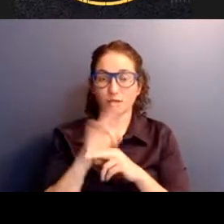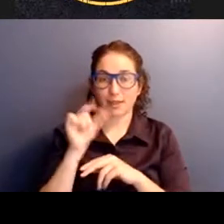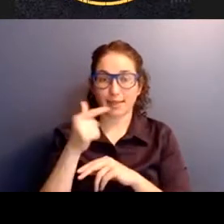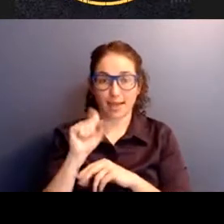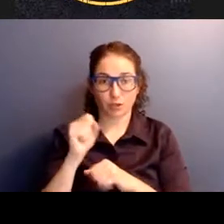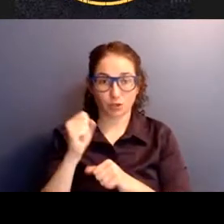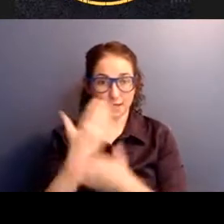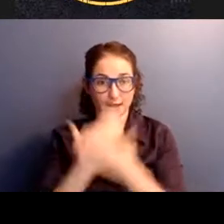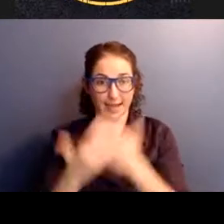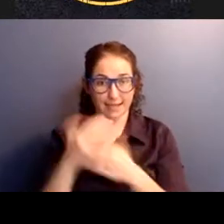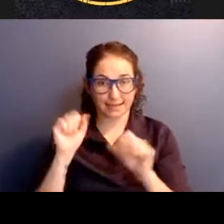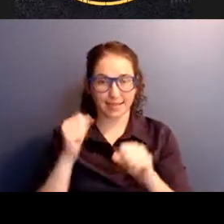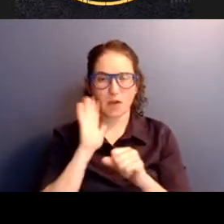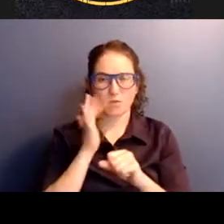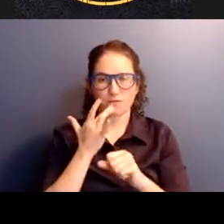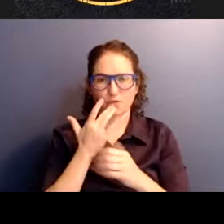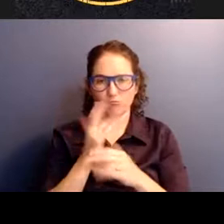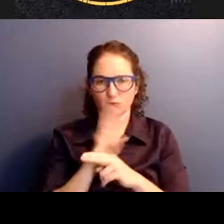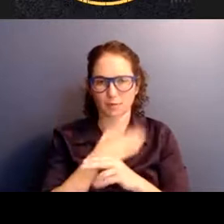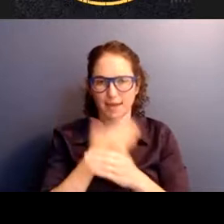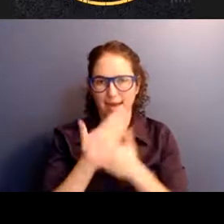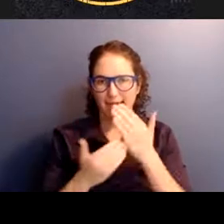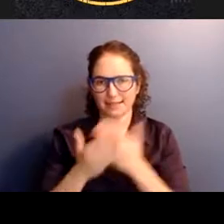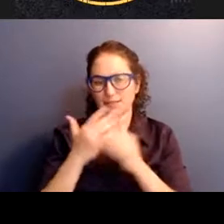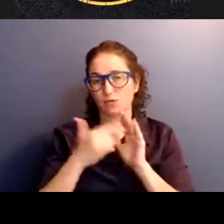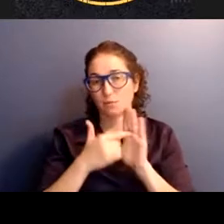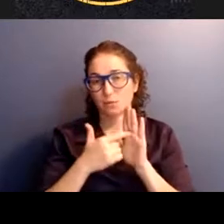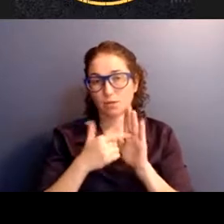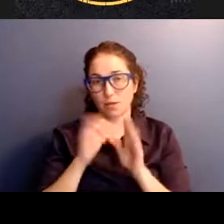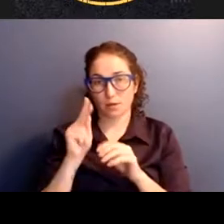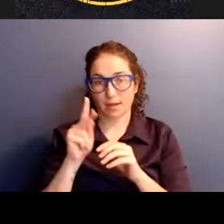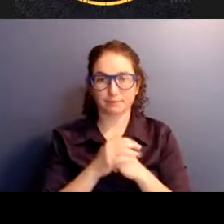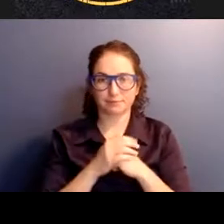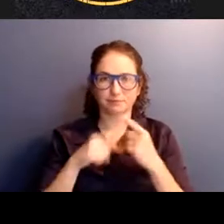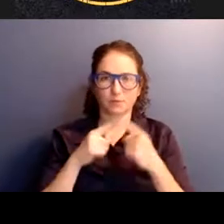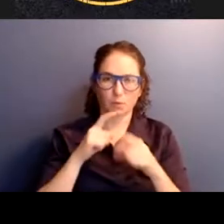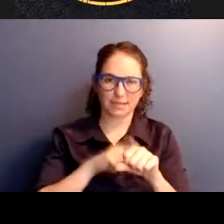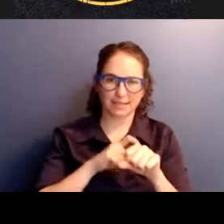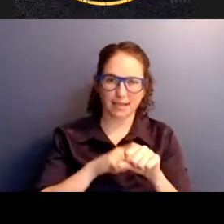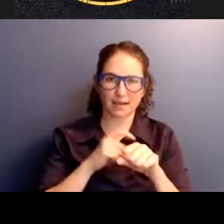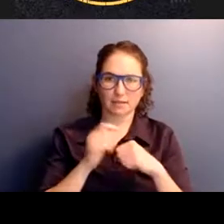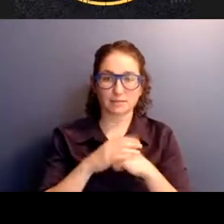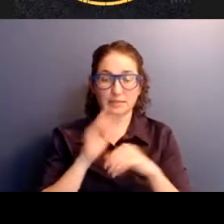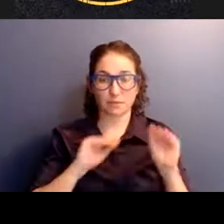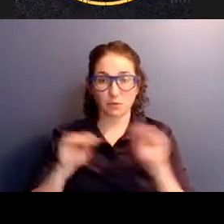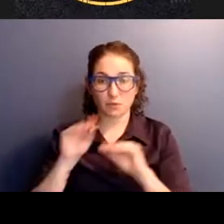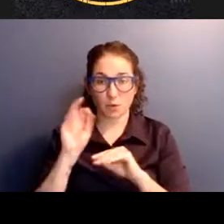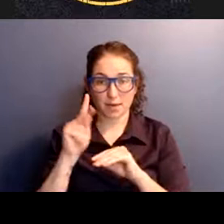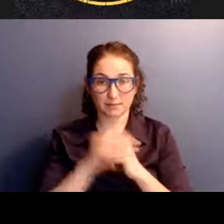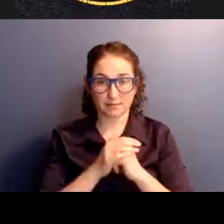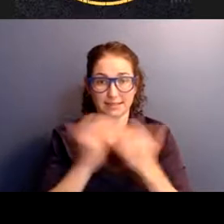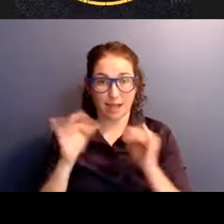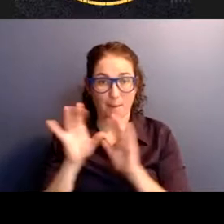use your hands. I'm gonna use my hands to demonstrate and indicate to you when it's time to move. Make a